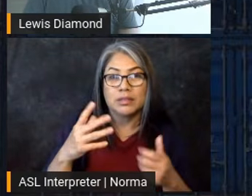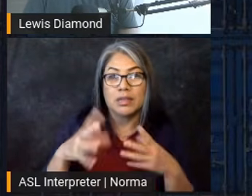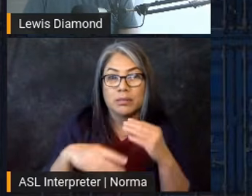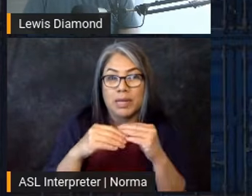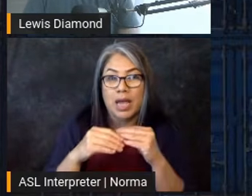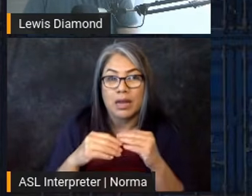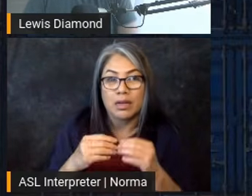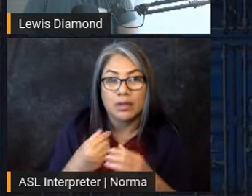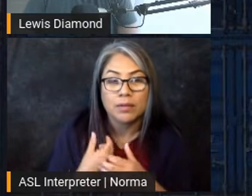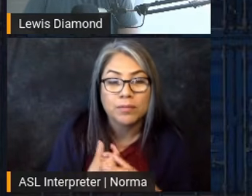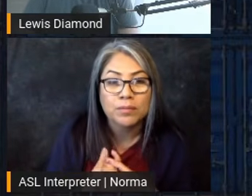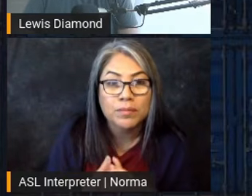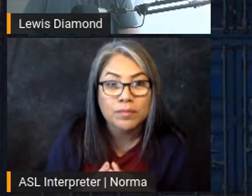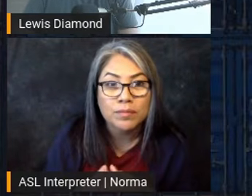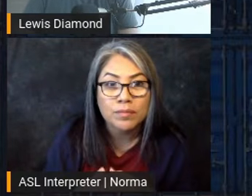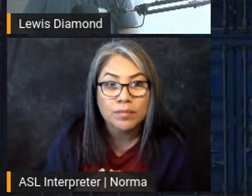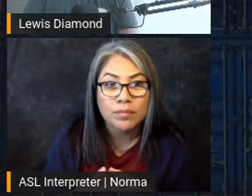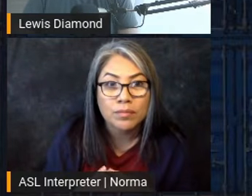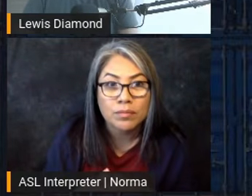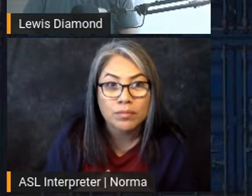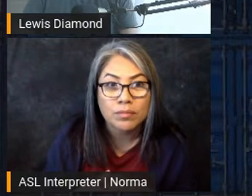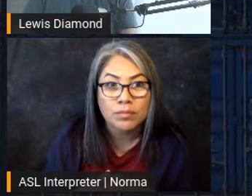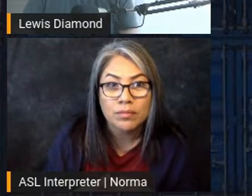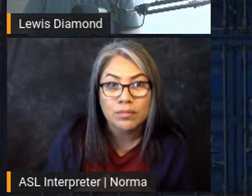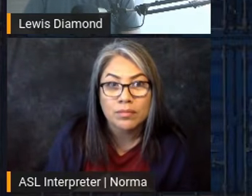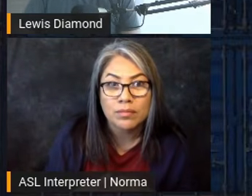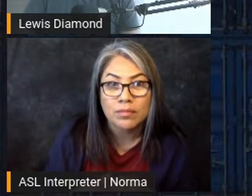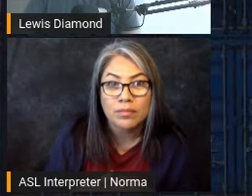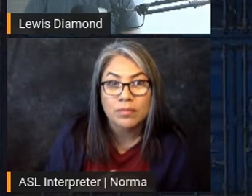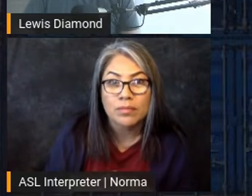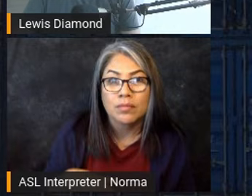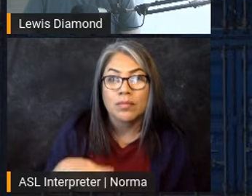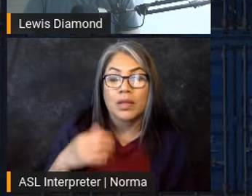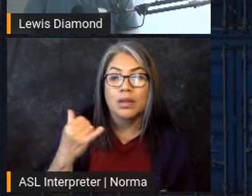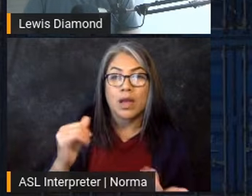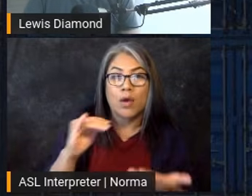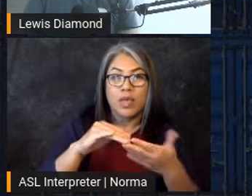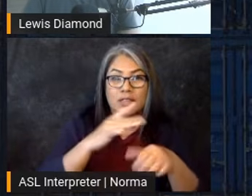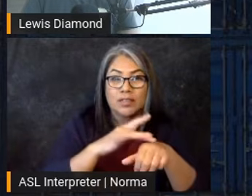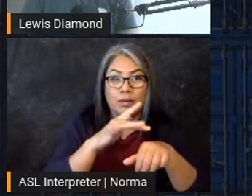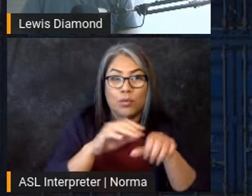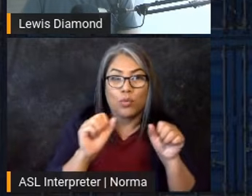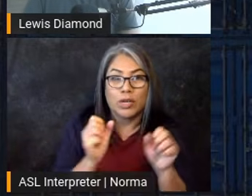So now that emissary ingress is available, we can generate a package file,